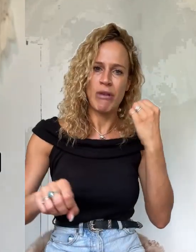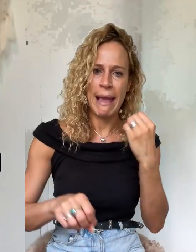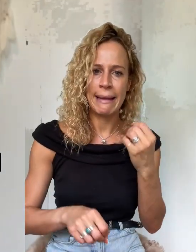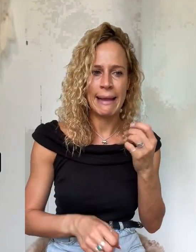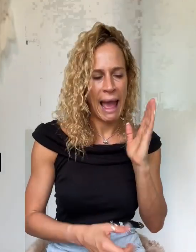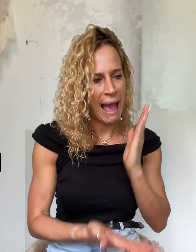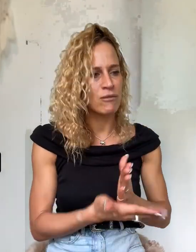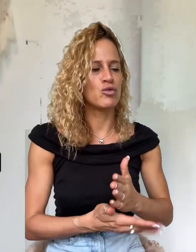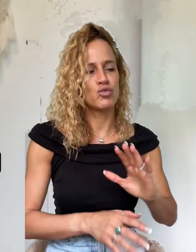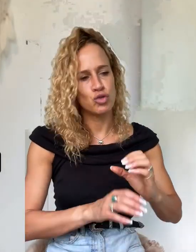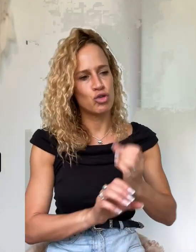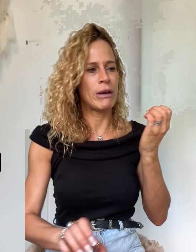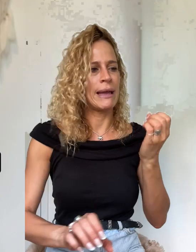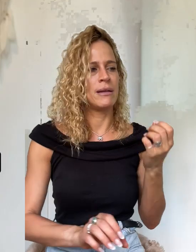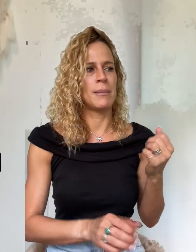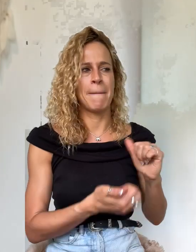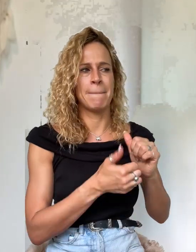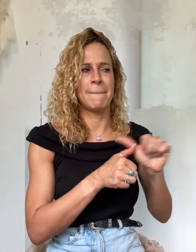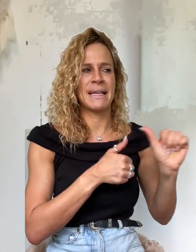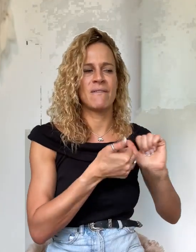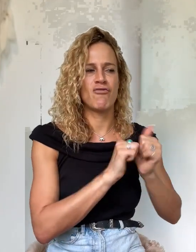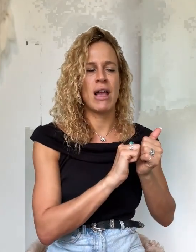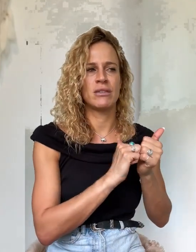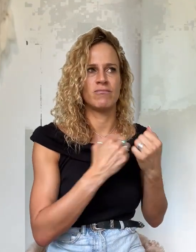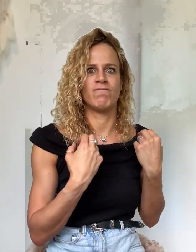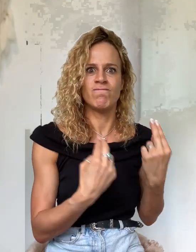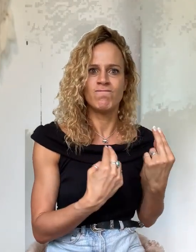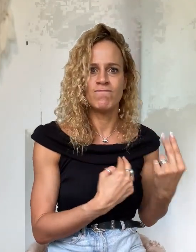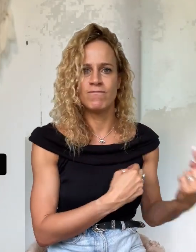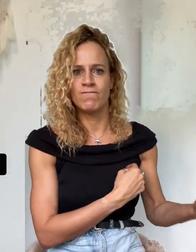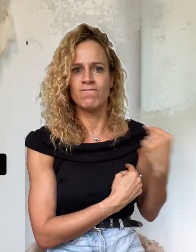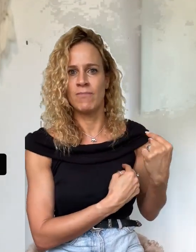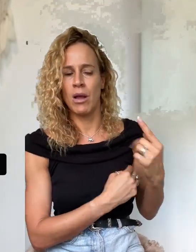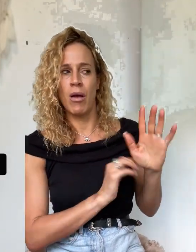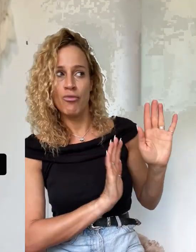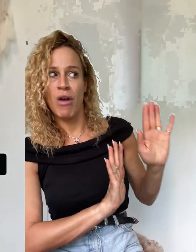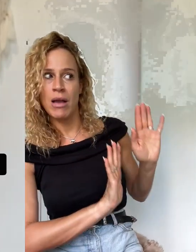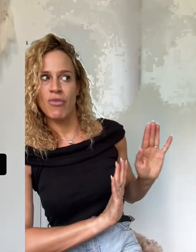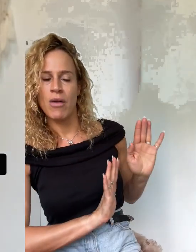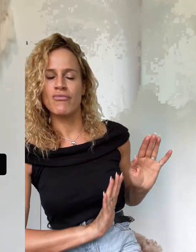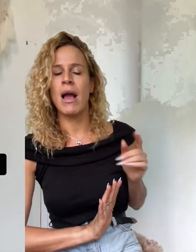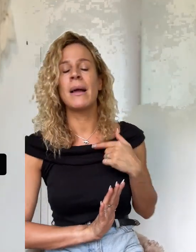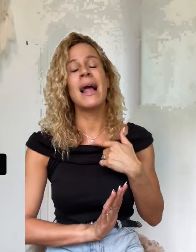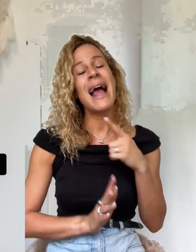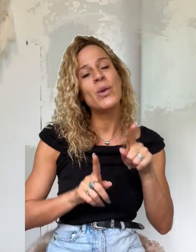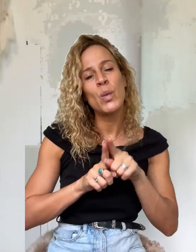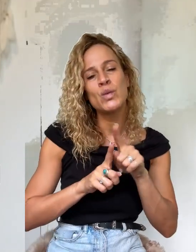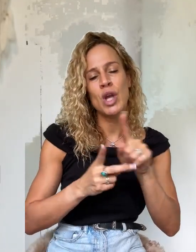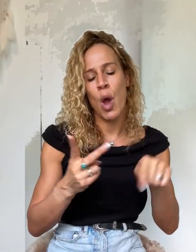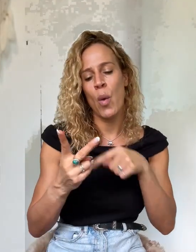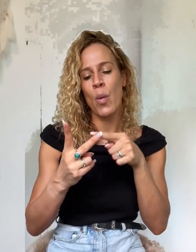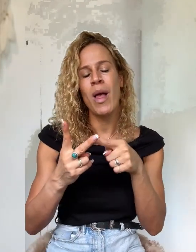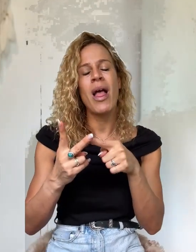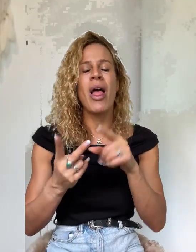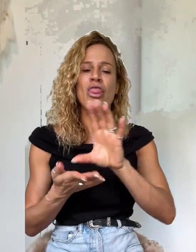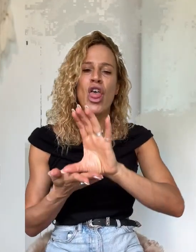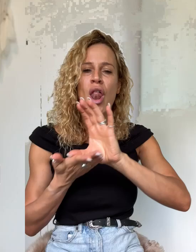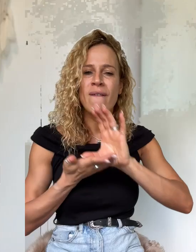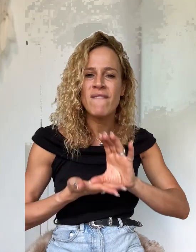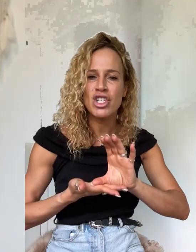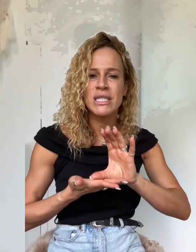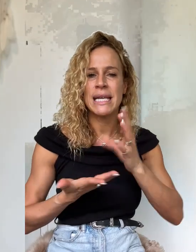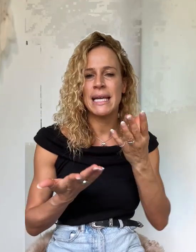a degree meant that, I was, accessing the funding that would be available for me, the student